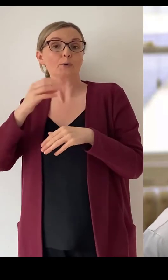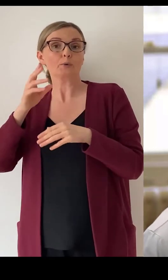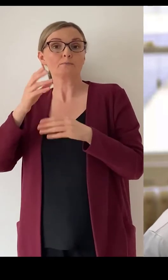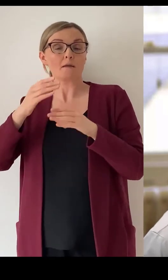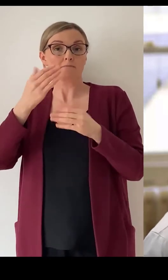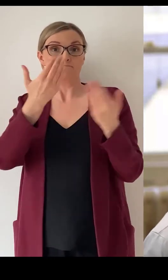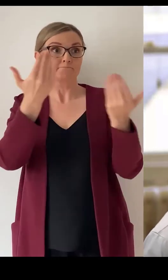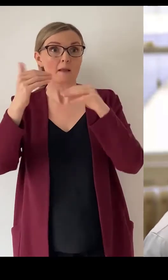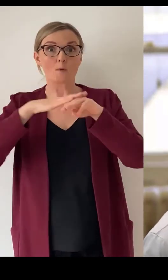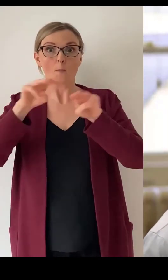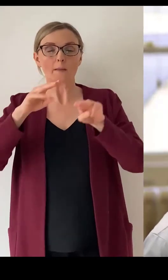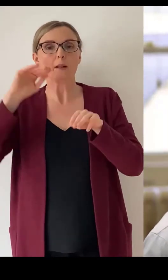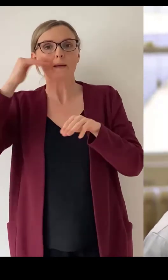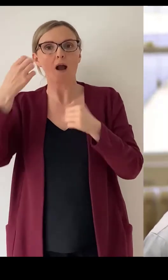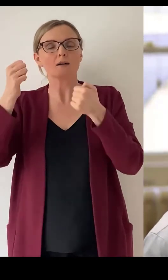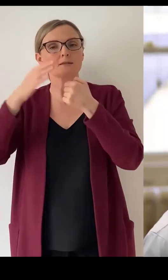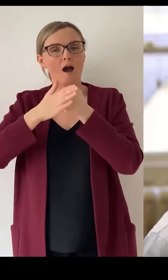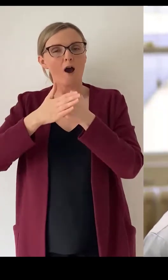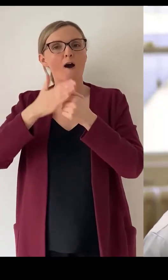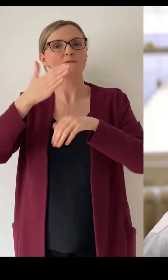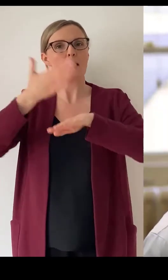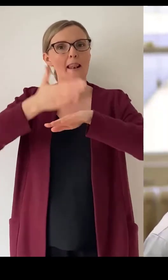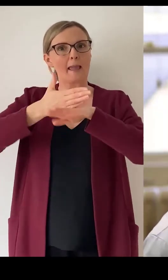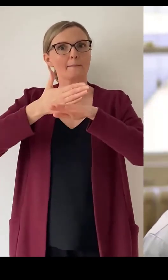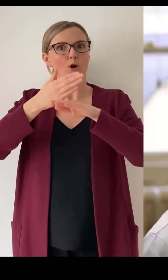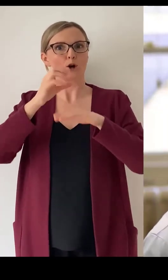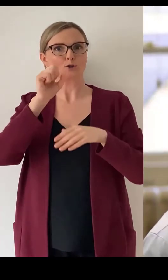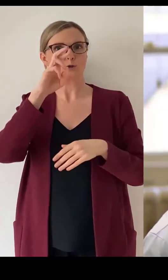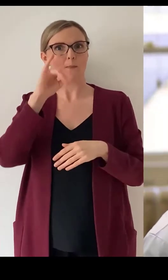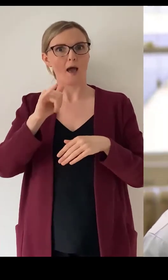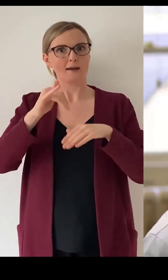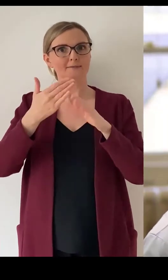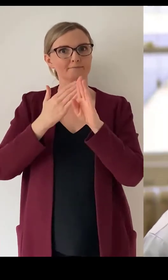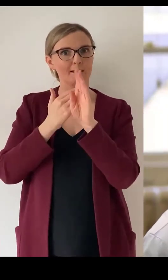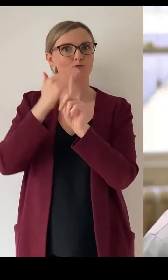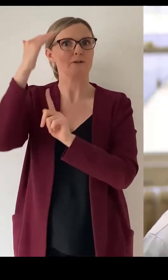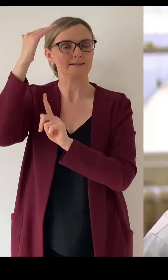that comes about. So I think it's fair to say that at this stage, from a